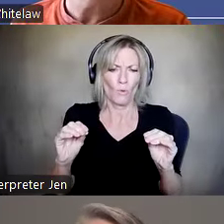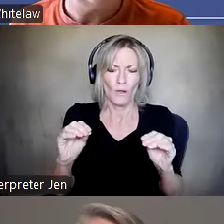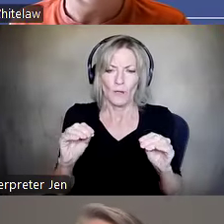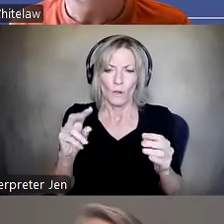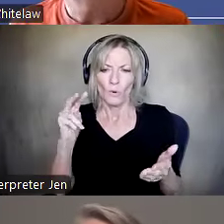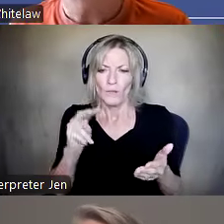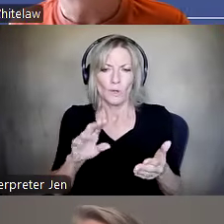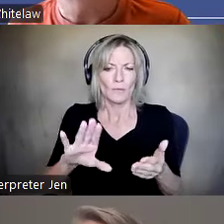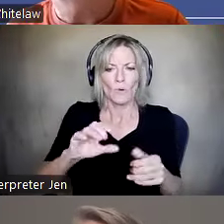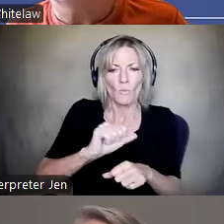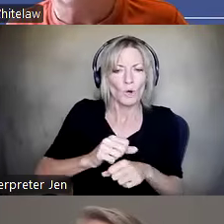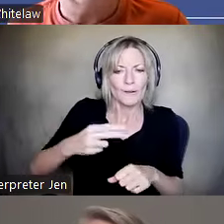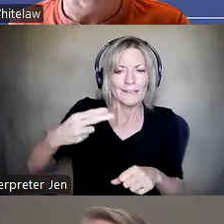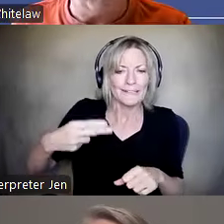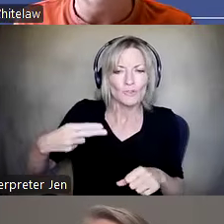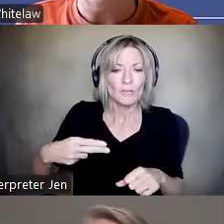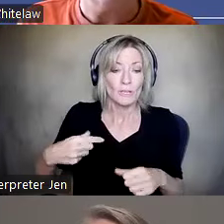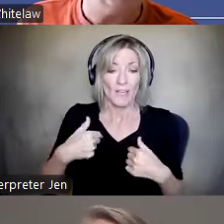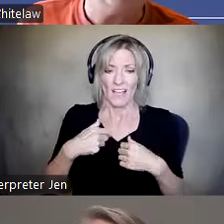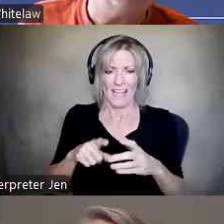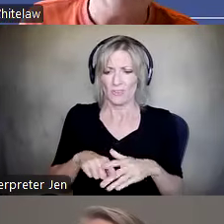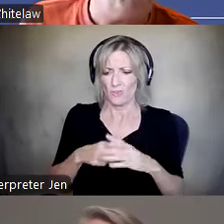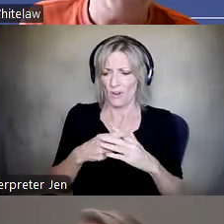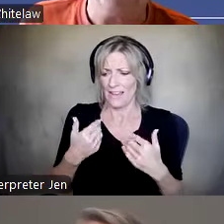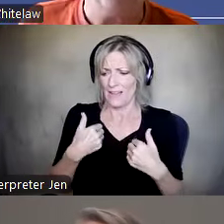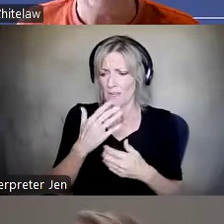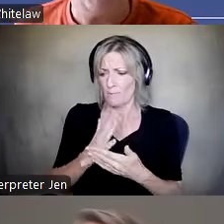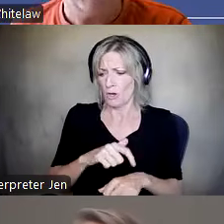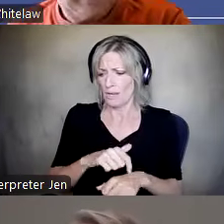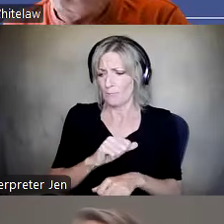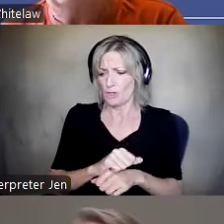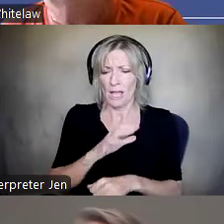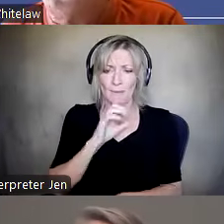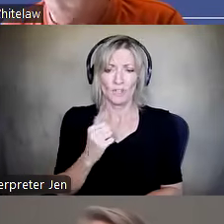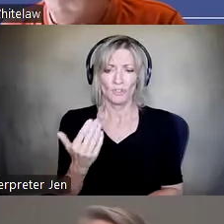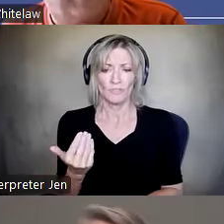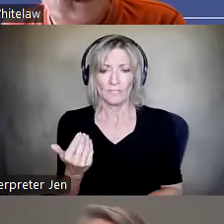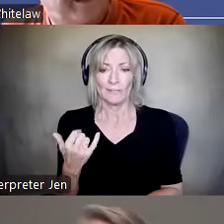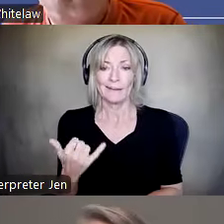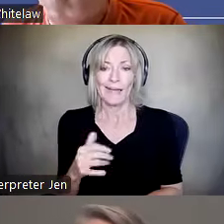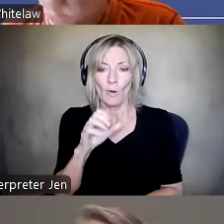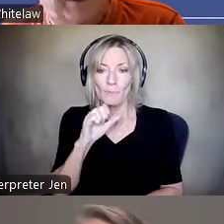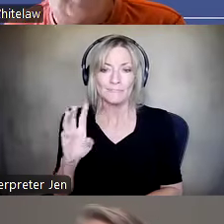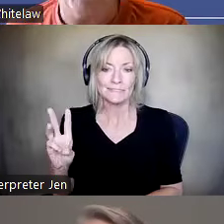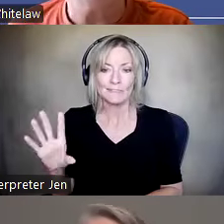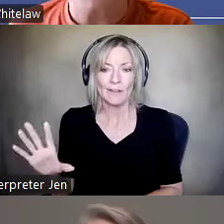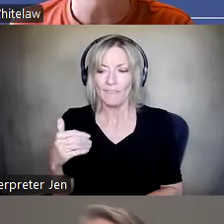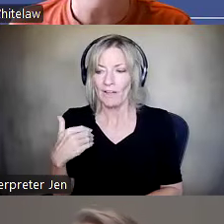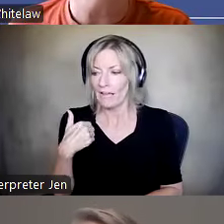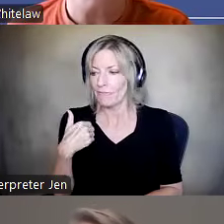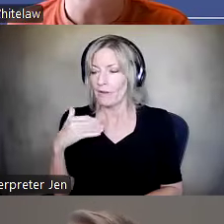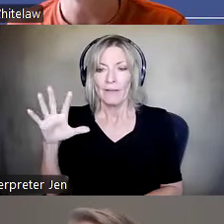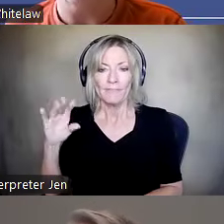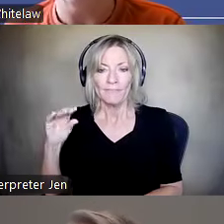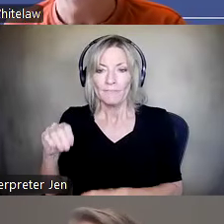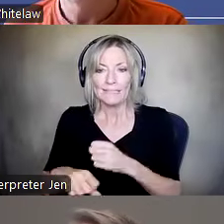work history. I mean, I started having a part-time job when I was 15. I'm now 65, so I've got what, 50 years